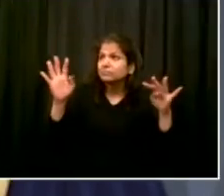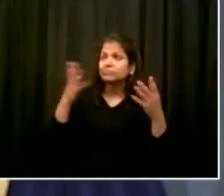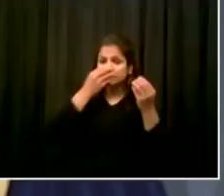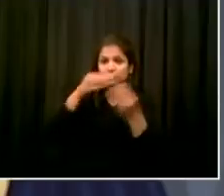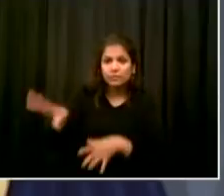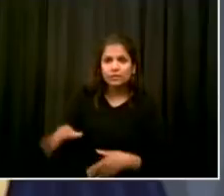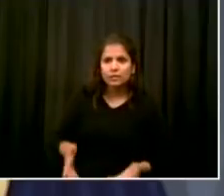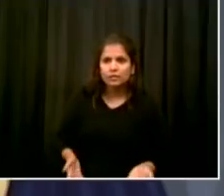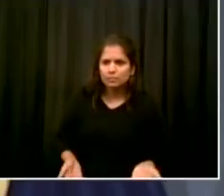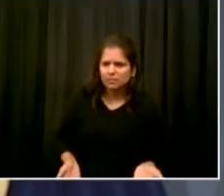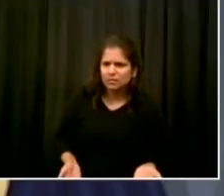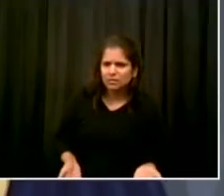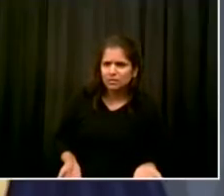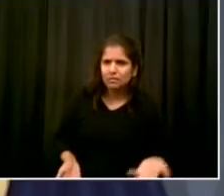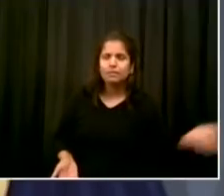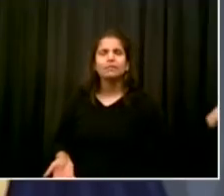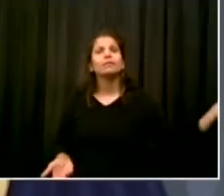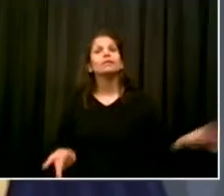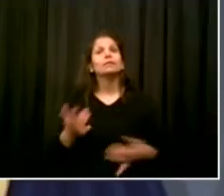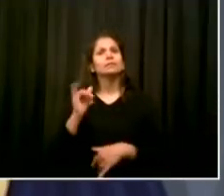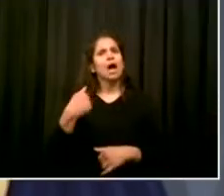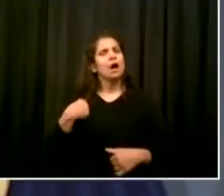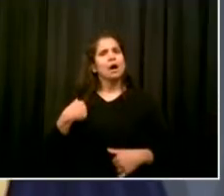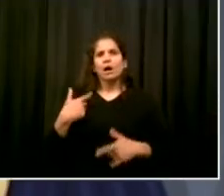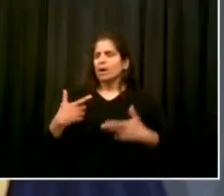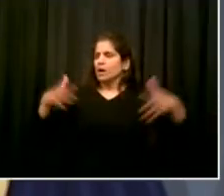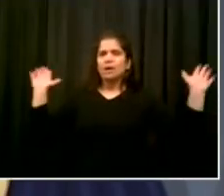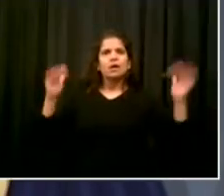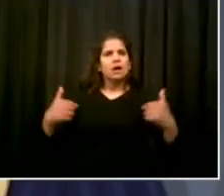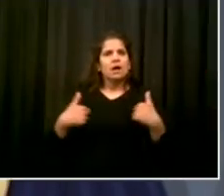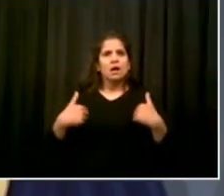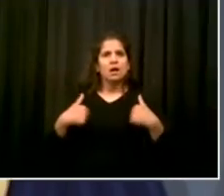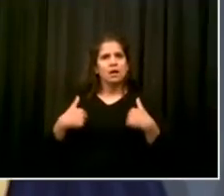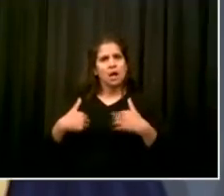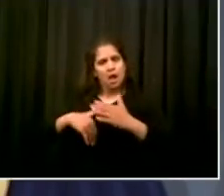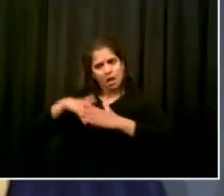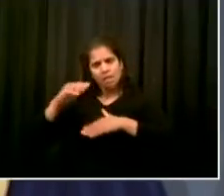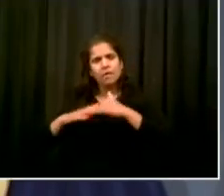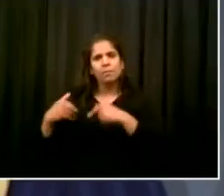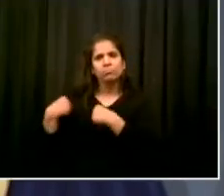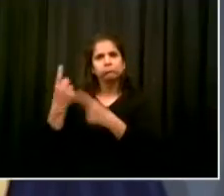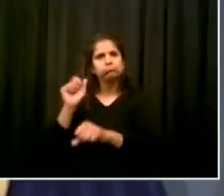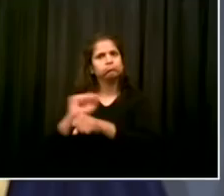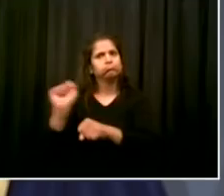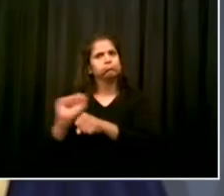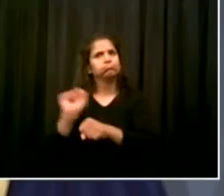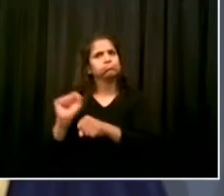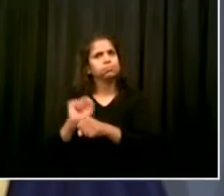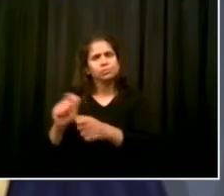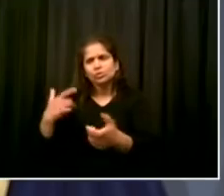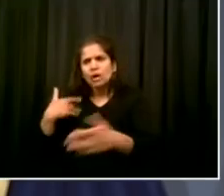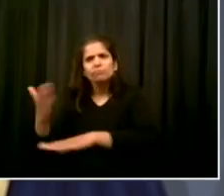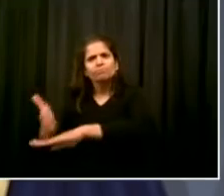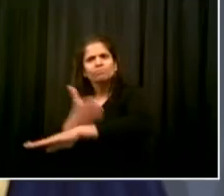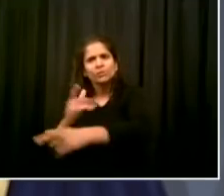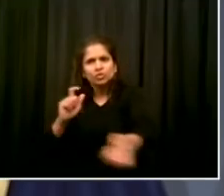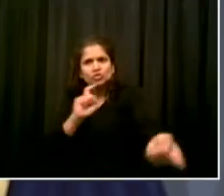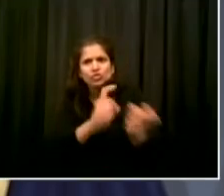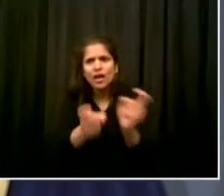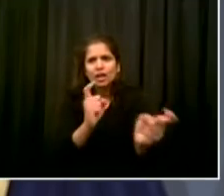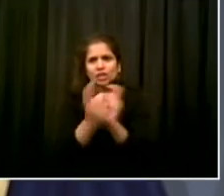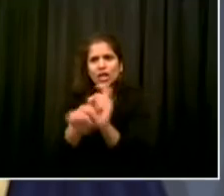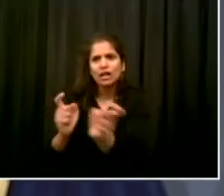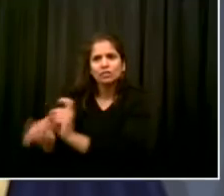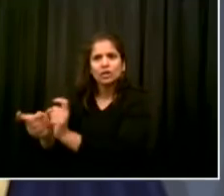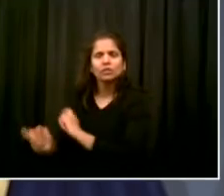honestly, but the people who are experiencing the change know it. And if you talk to these grassroots leaders who are living the life of